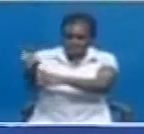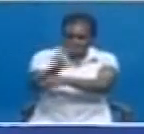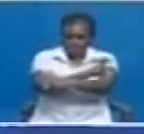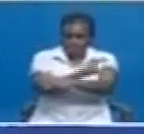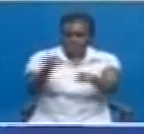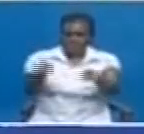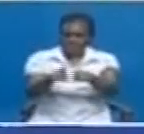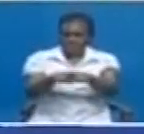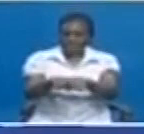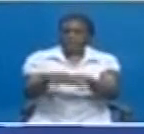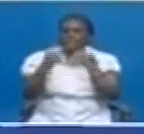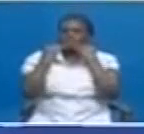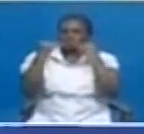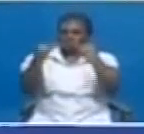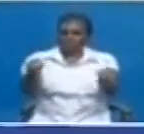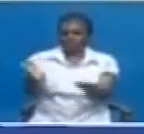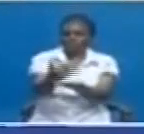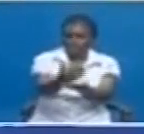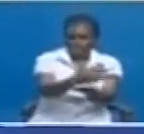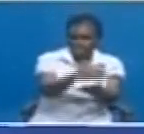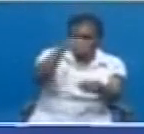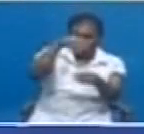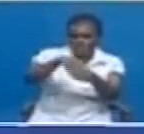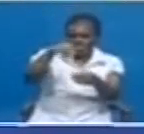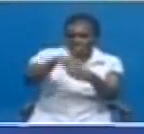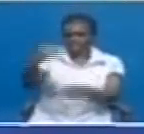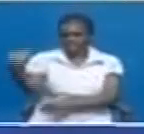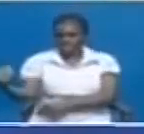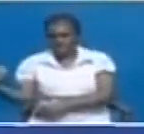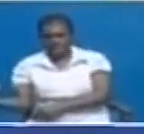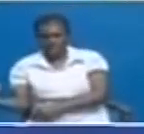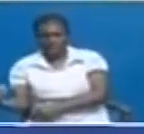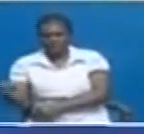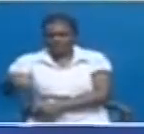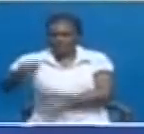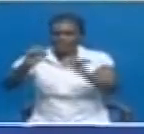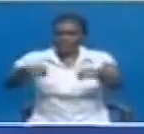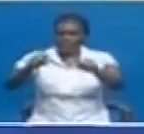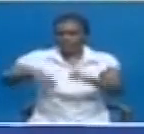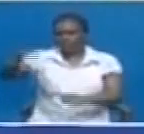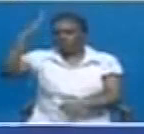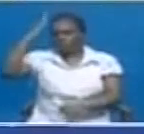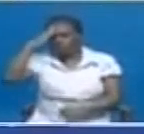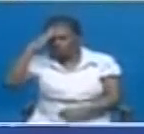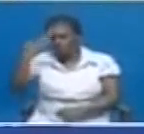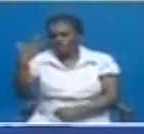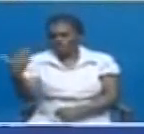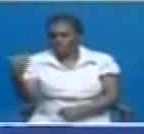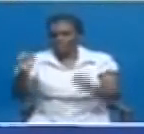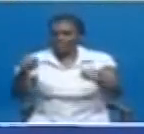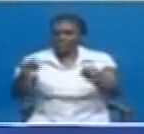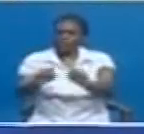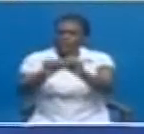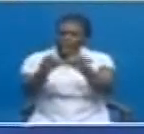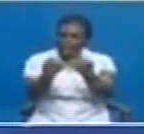continuous fact-finding and information collection within the students, so that we are able to know, are there things that could be happening